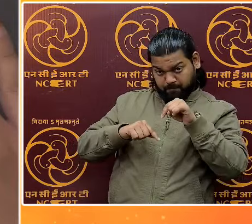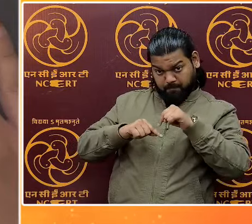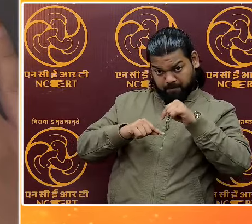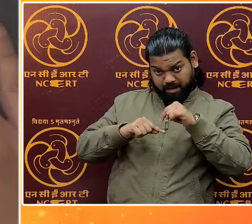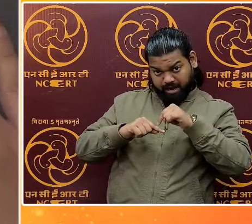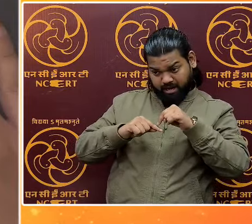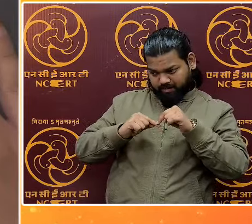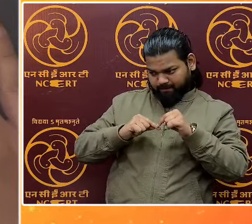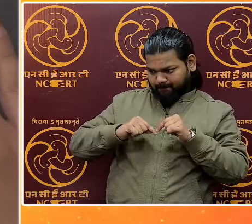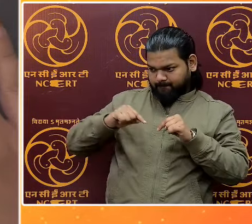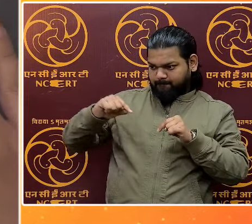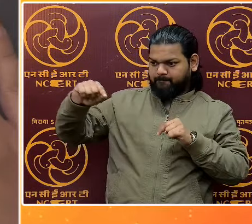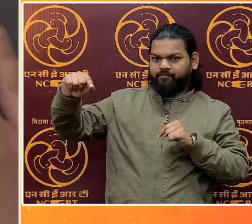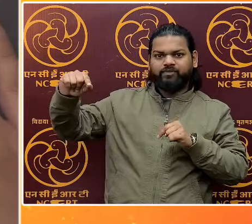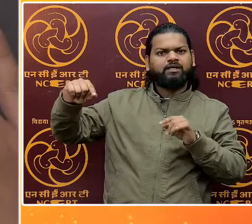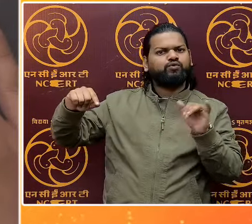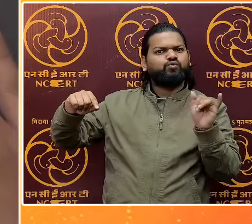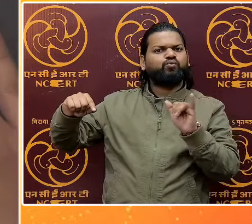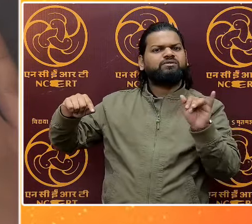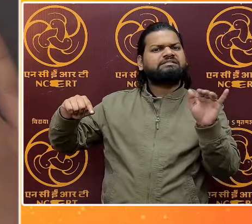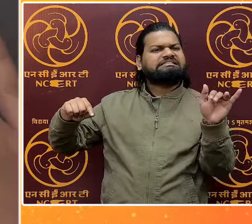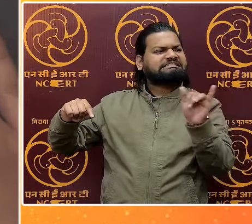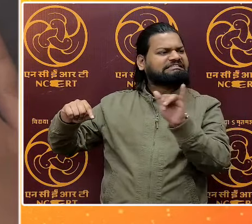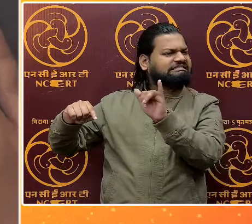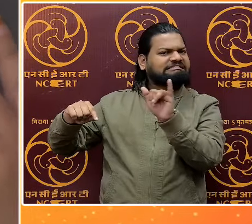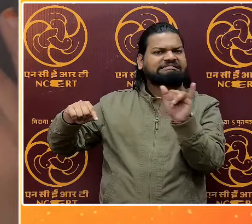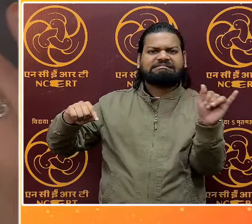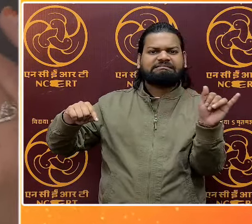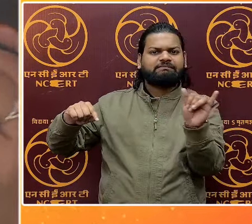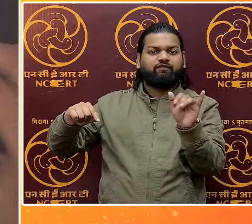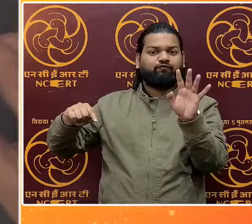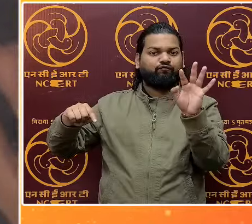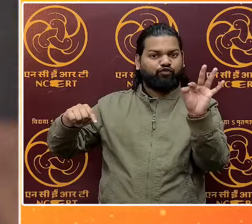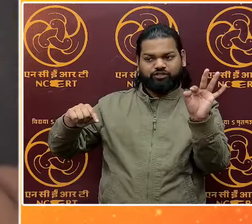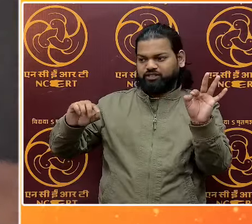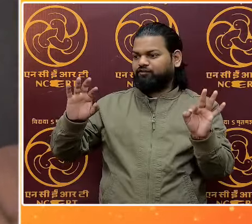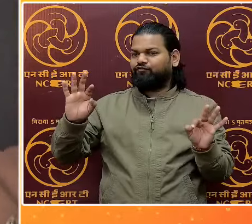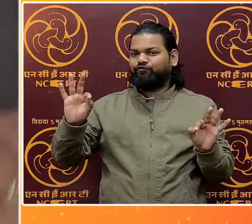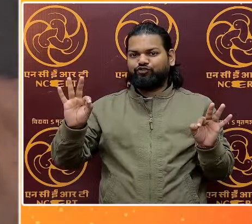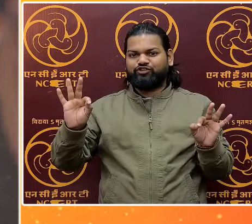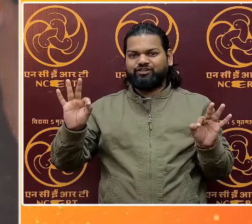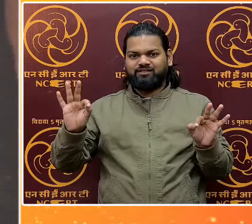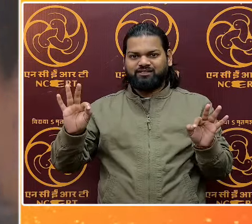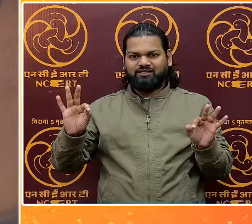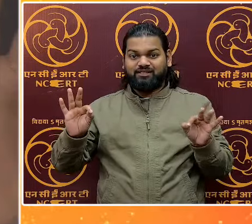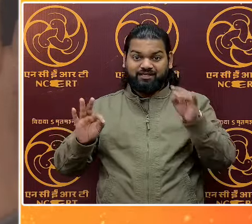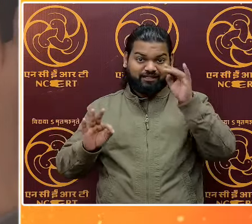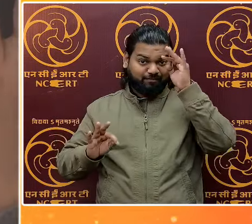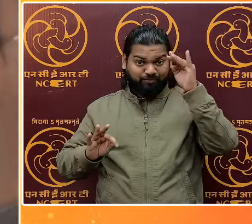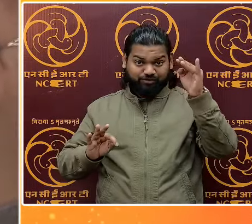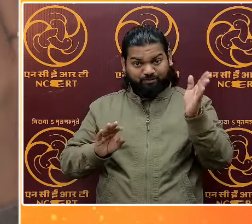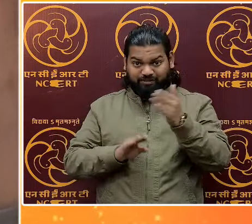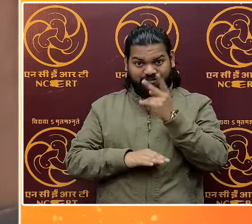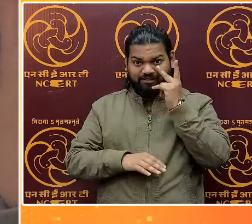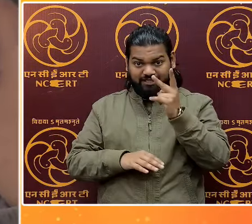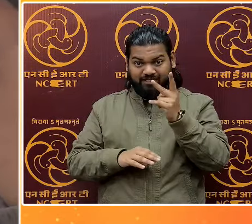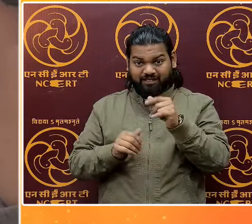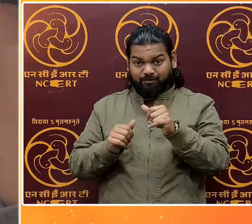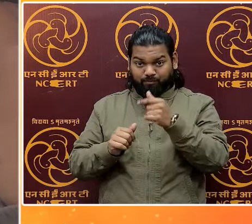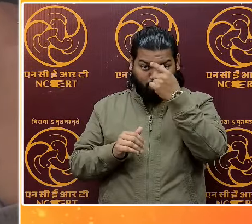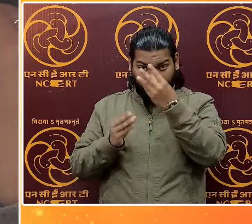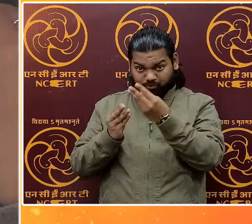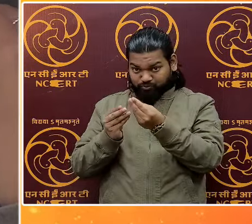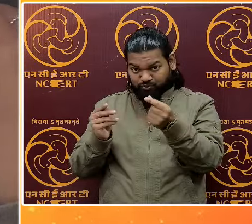angle is also 40 degrees, right. Right, So, we ma'am. have seen in the theoretical numerical also,